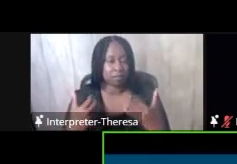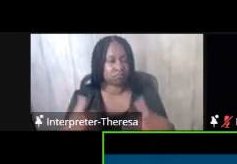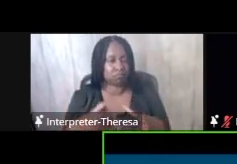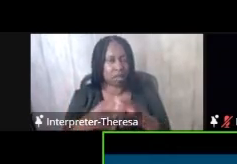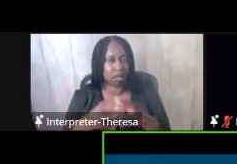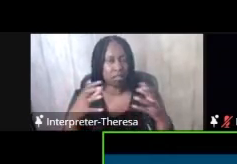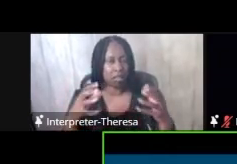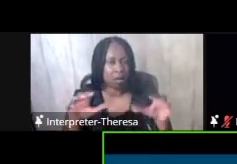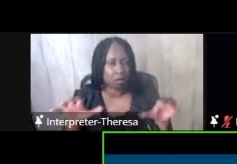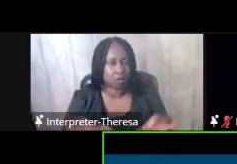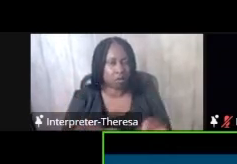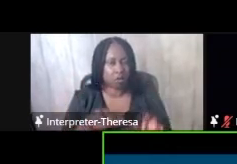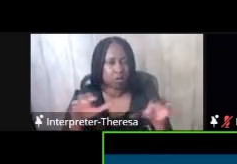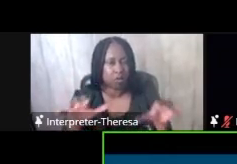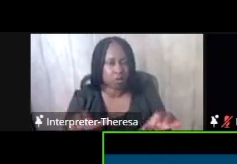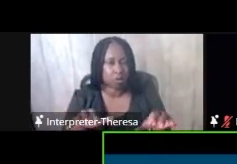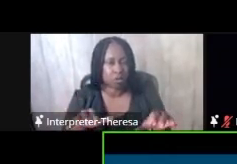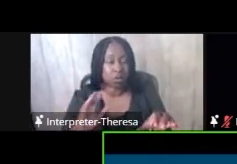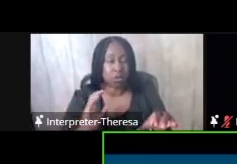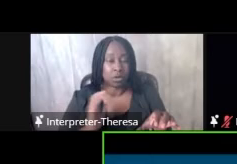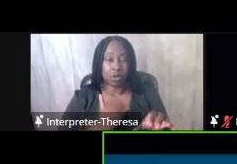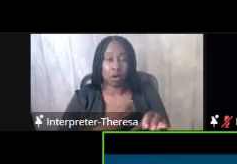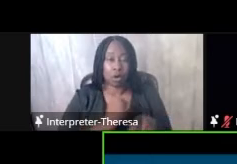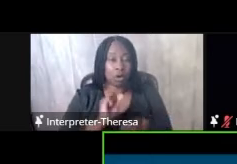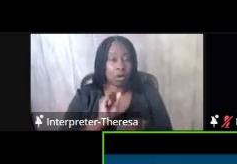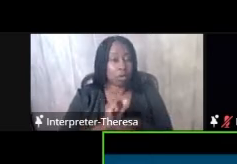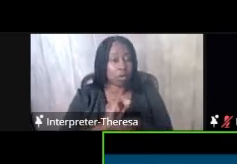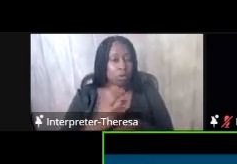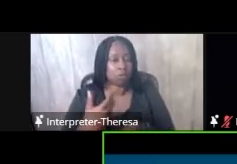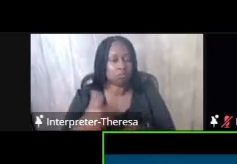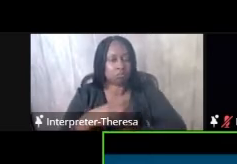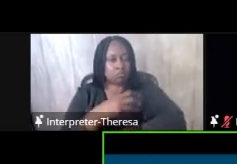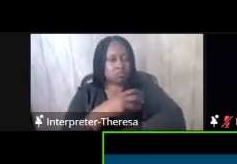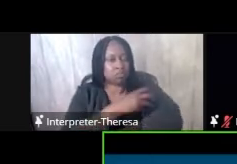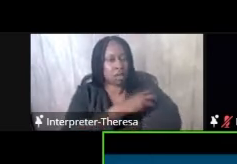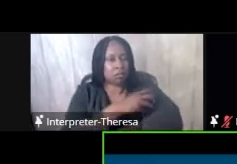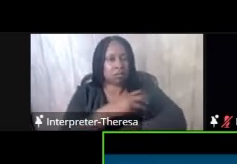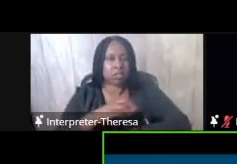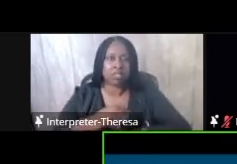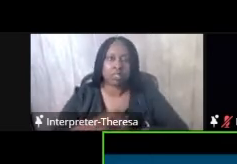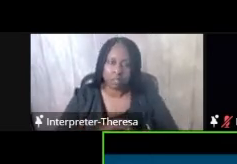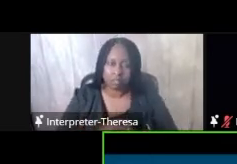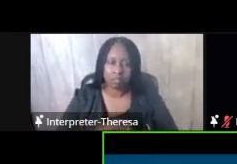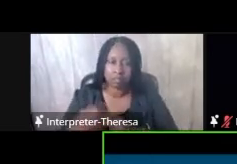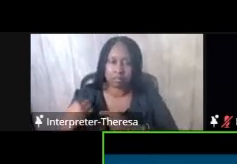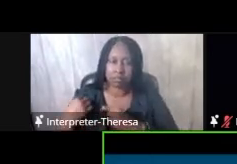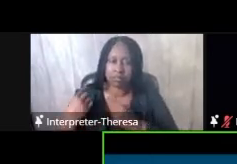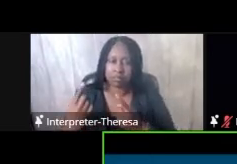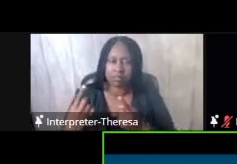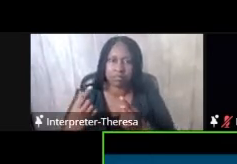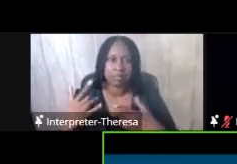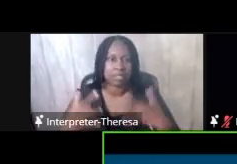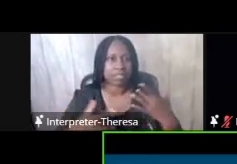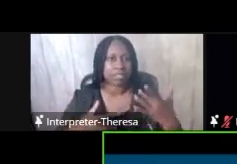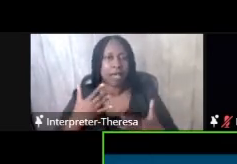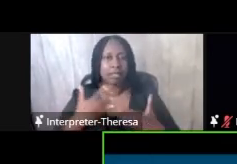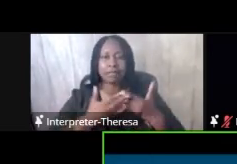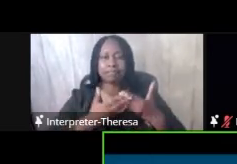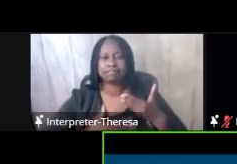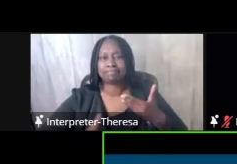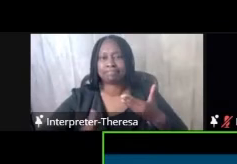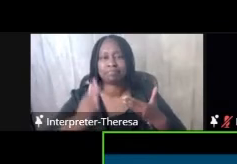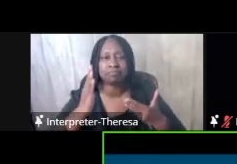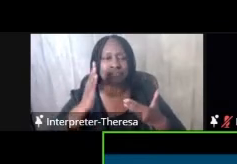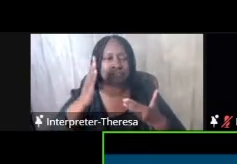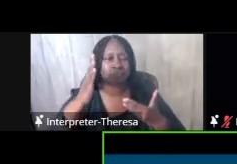quite a powerful body of work that we've been able to accomplish so far. And we are very excited about what lies ahead